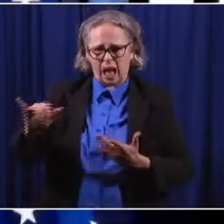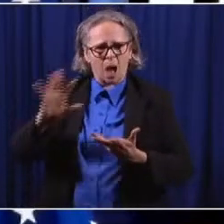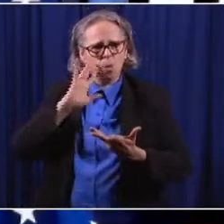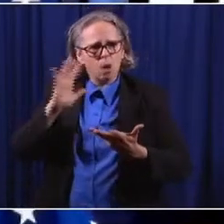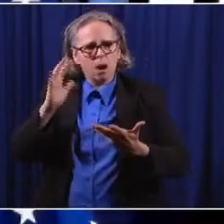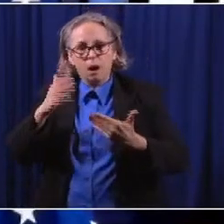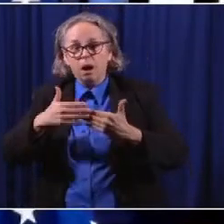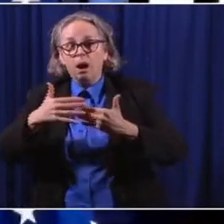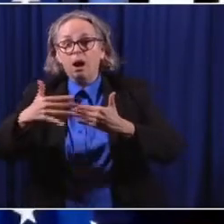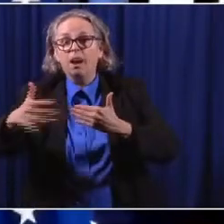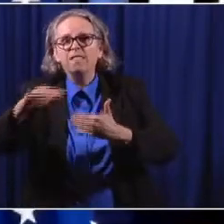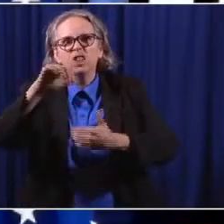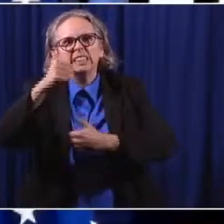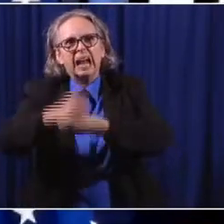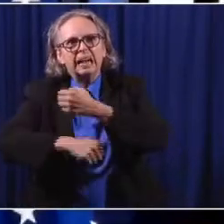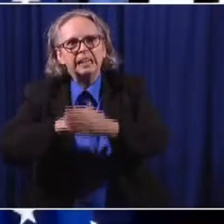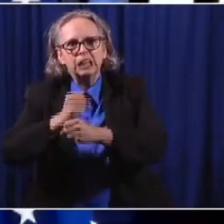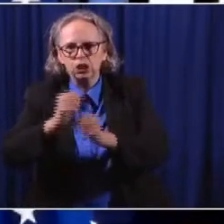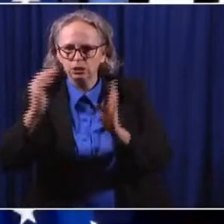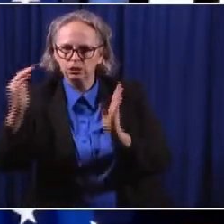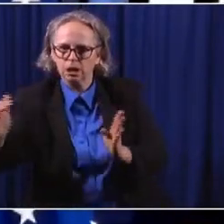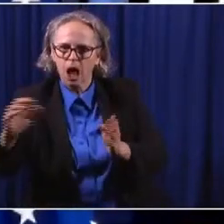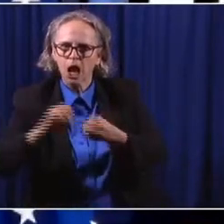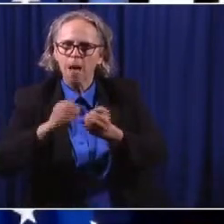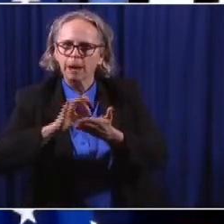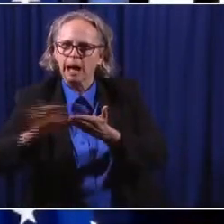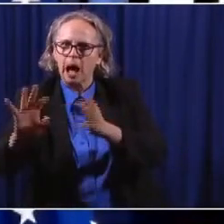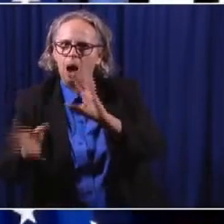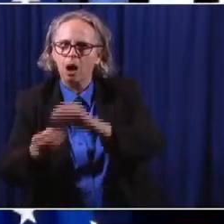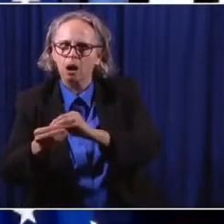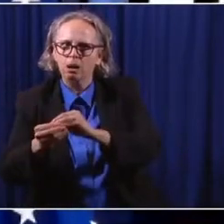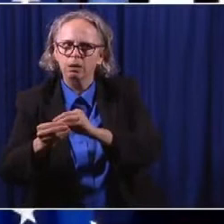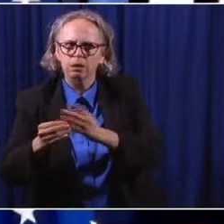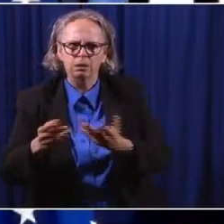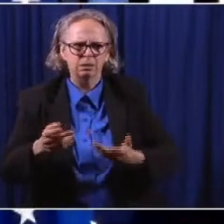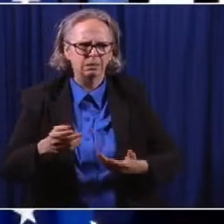I will just say, if you want to find this, go to